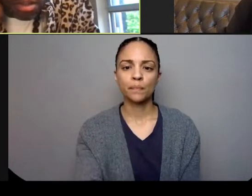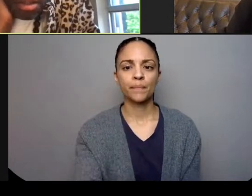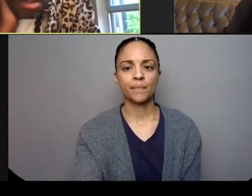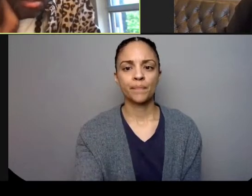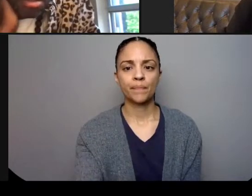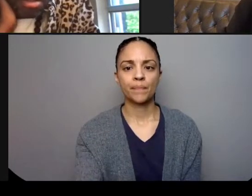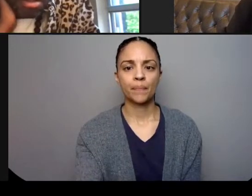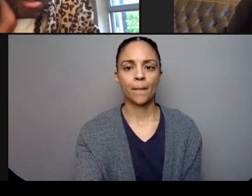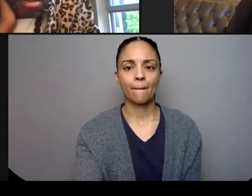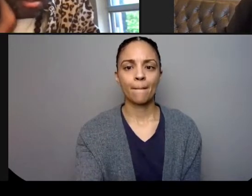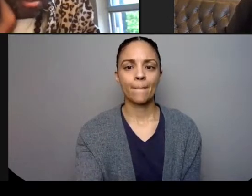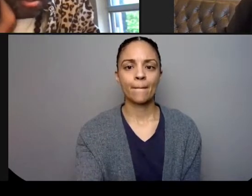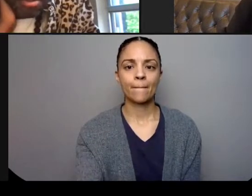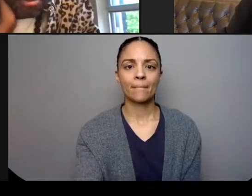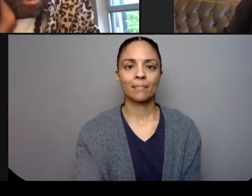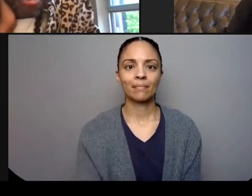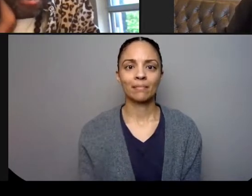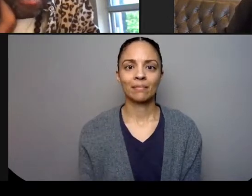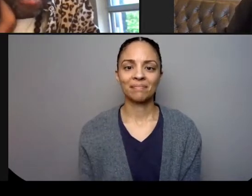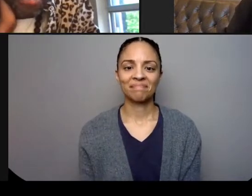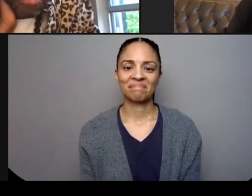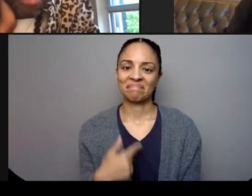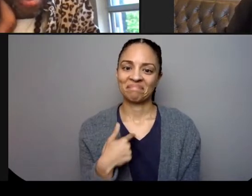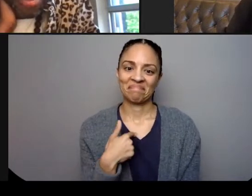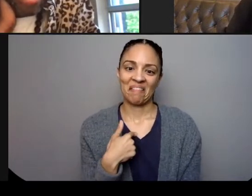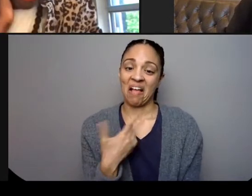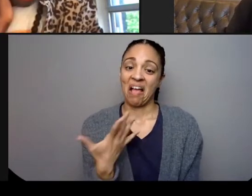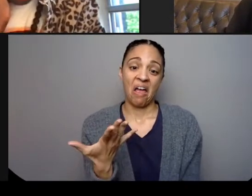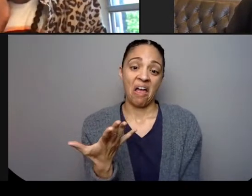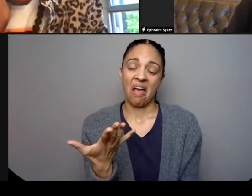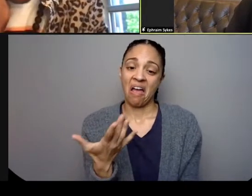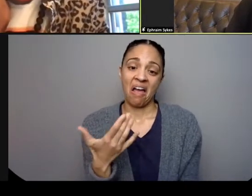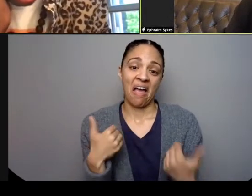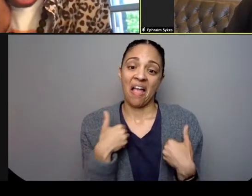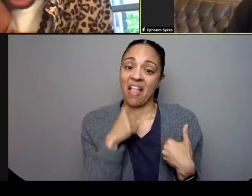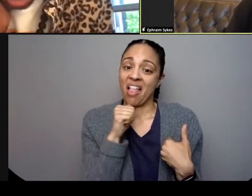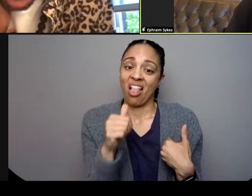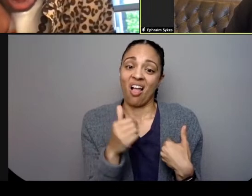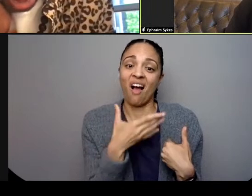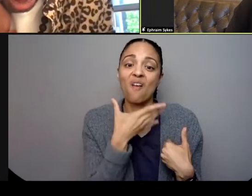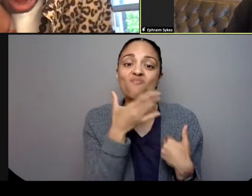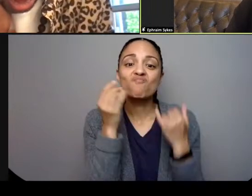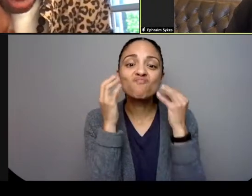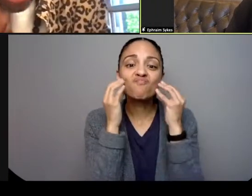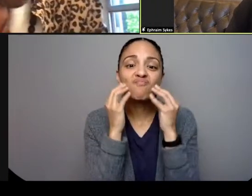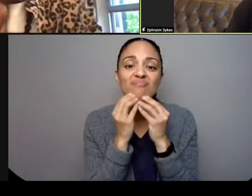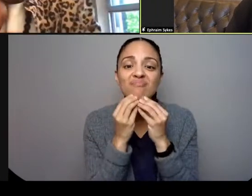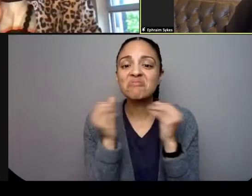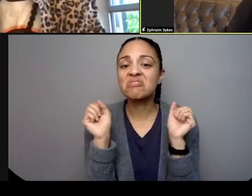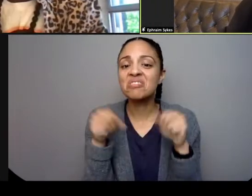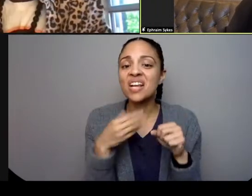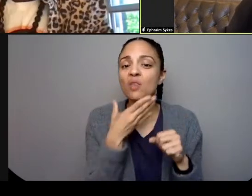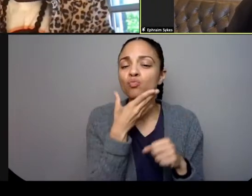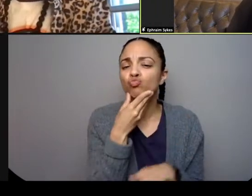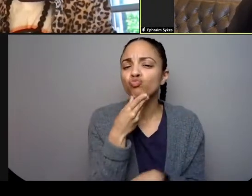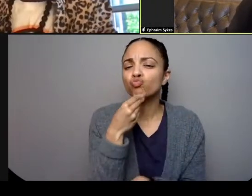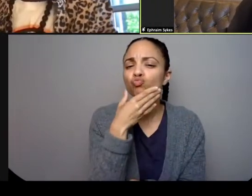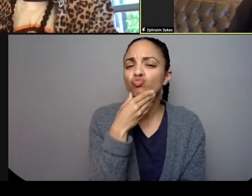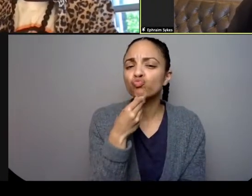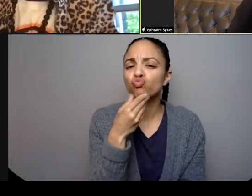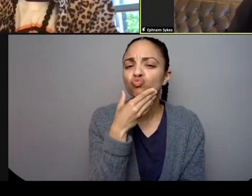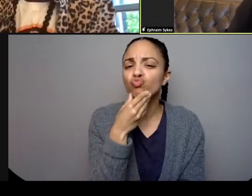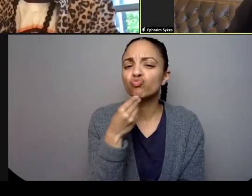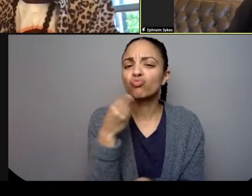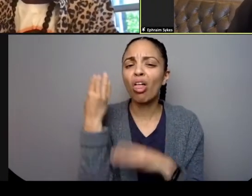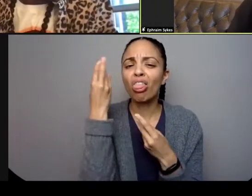I don't have a beard to rub, but I'm gonna do it anyway. You see me rubbing right now. I'm like, yeah, I see you rubbing. Well, mine, I